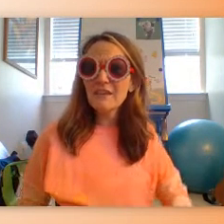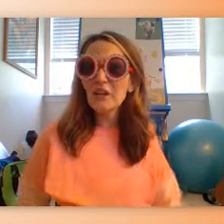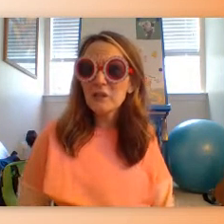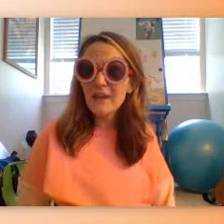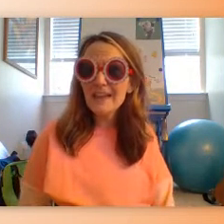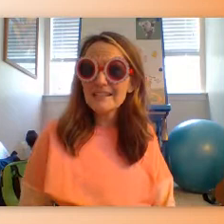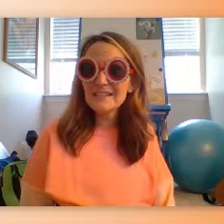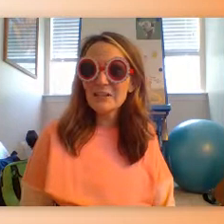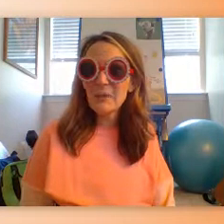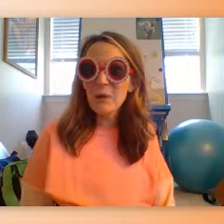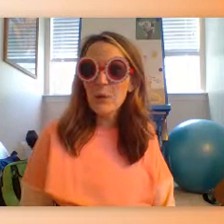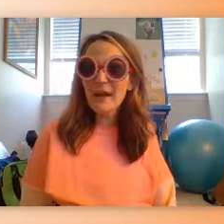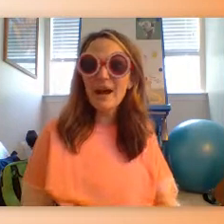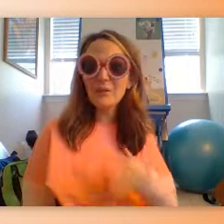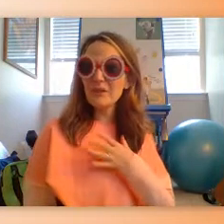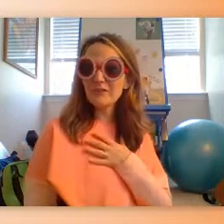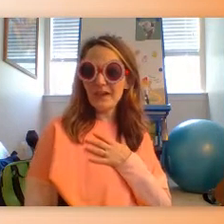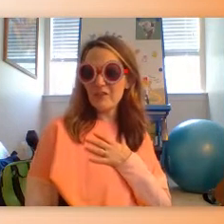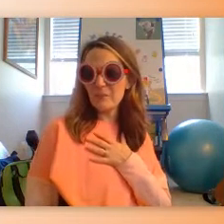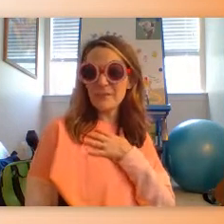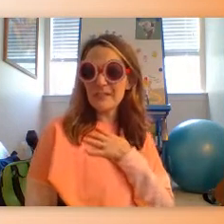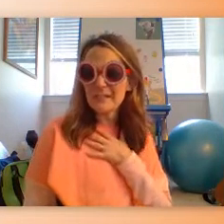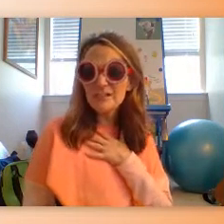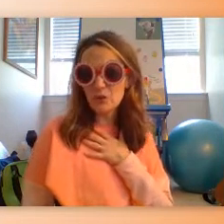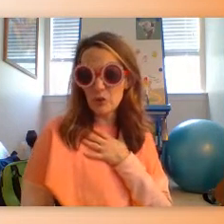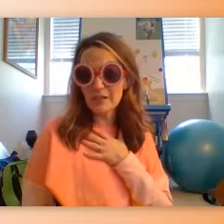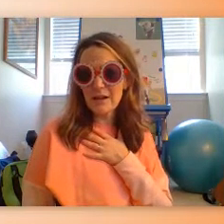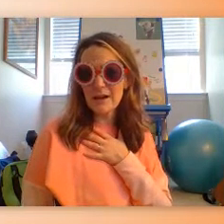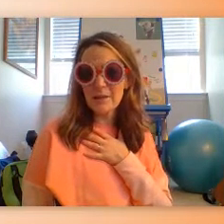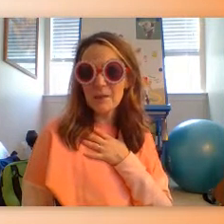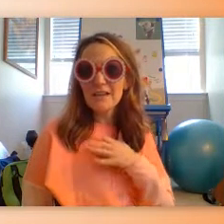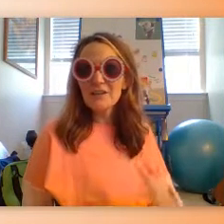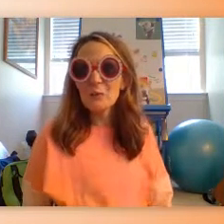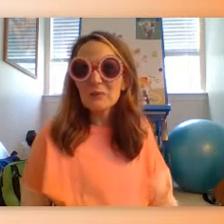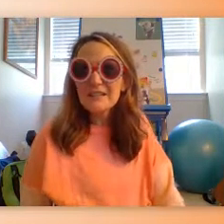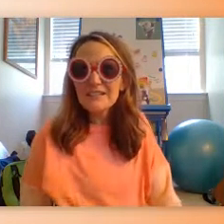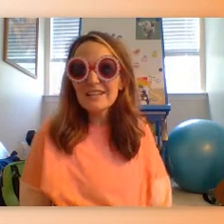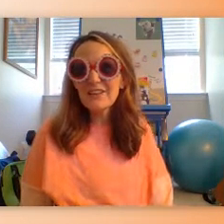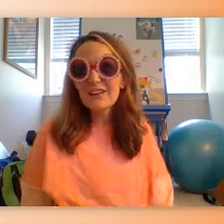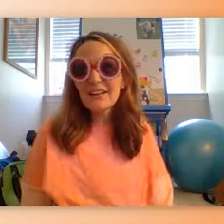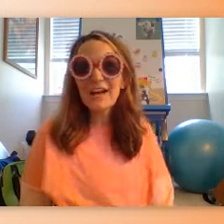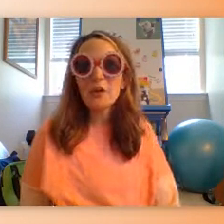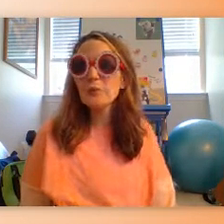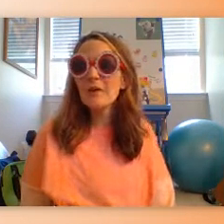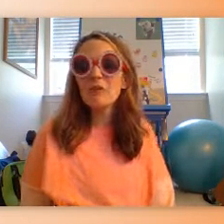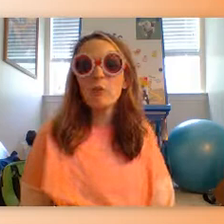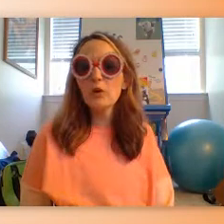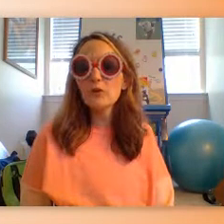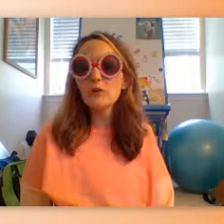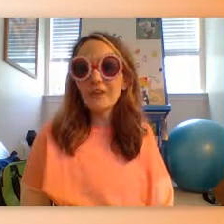you take a video of that and send it my way? I would love to have Miss E's story time, so please send it on.